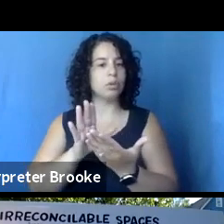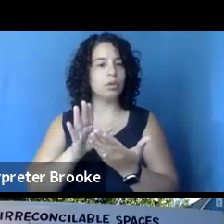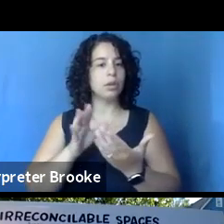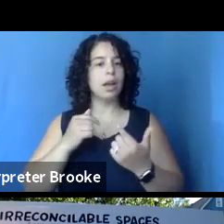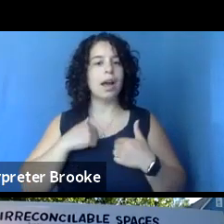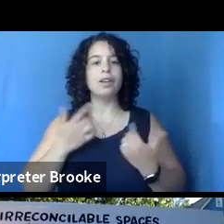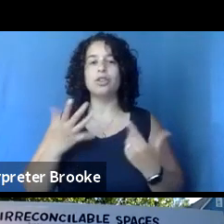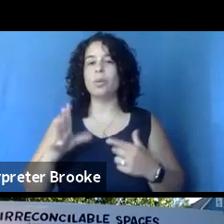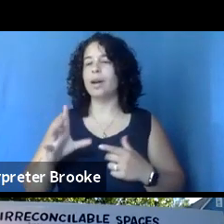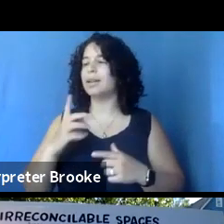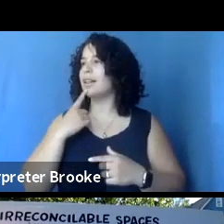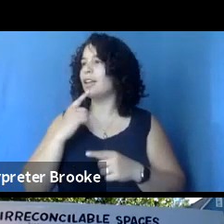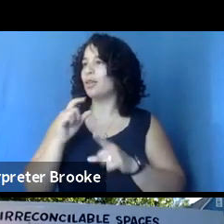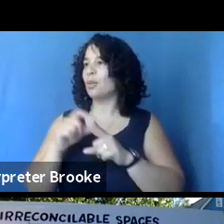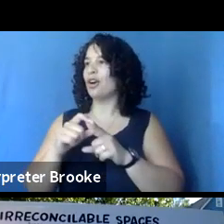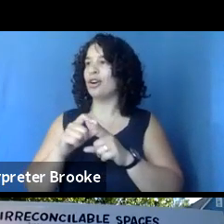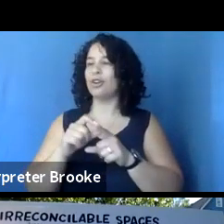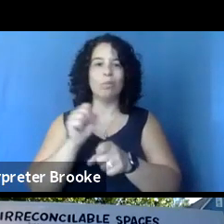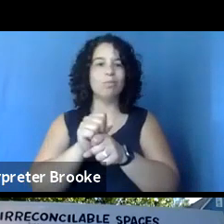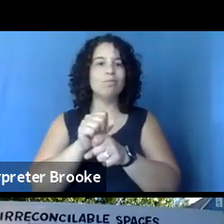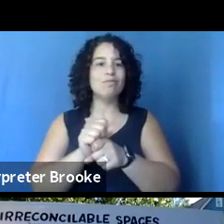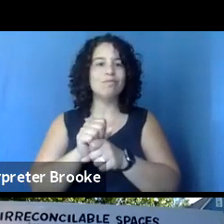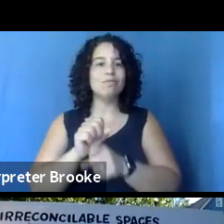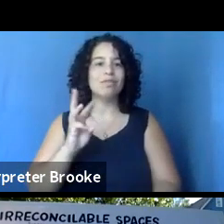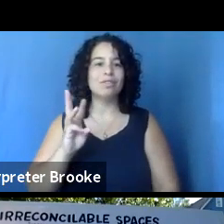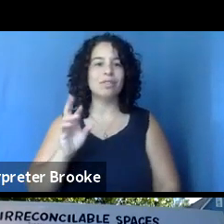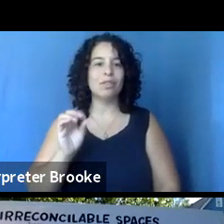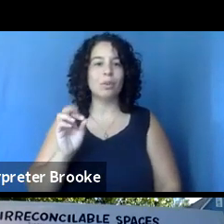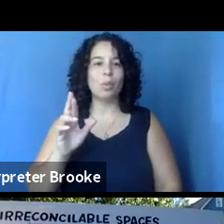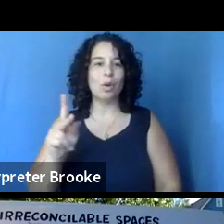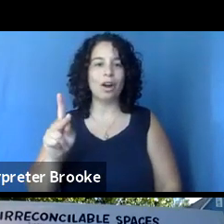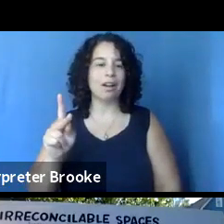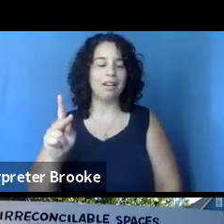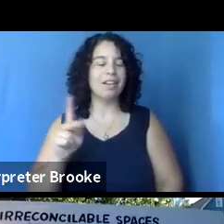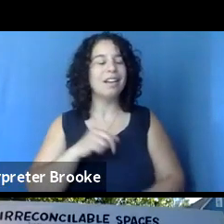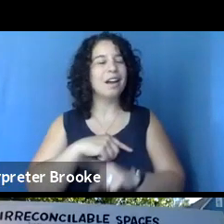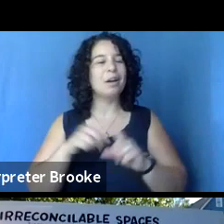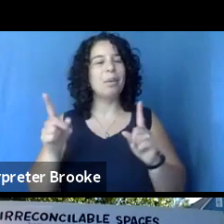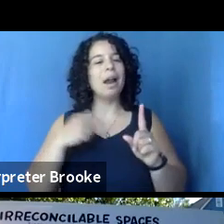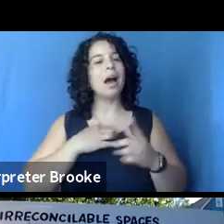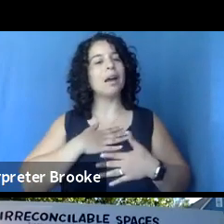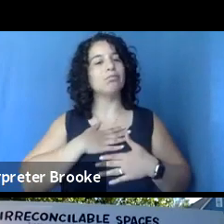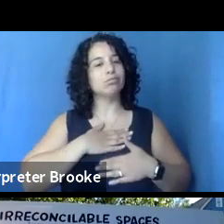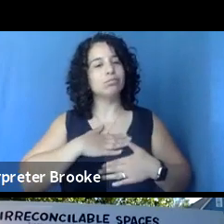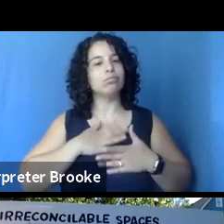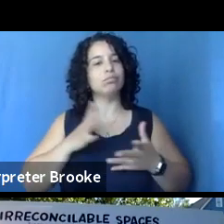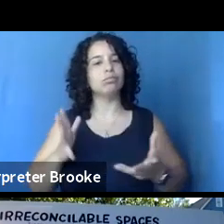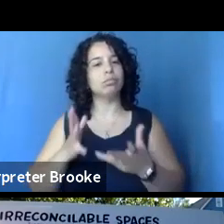word work, that I move to deform existing structures.